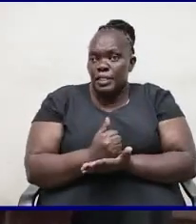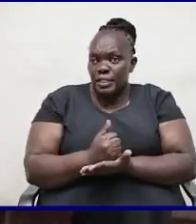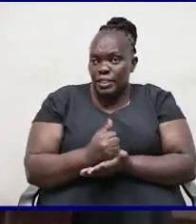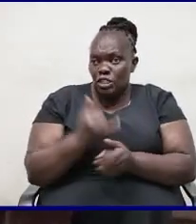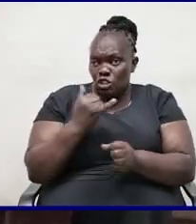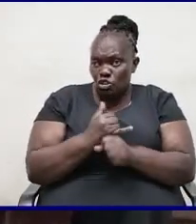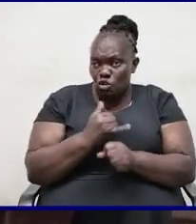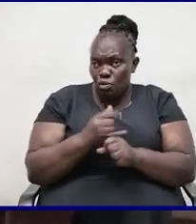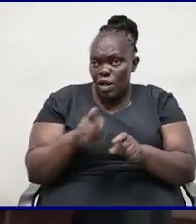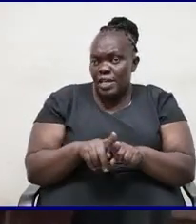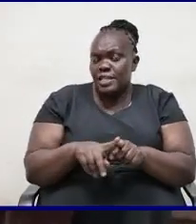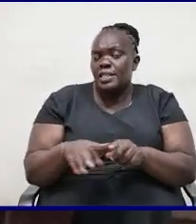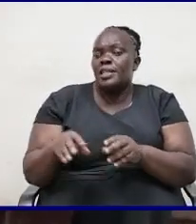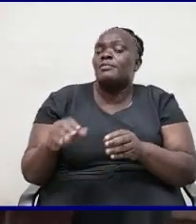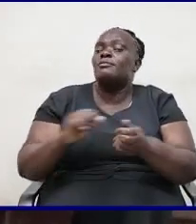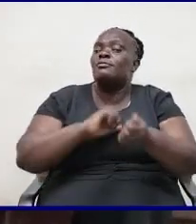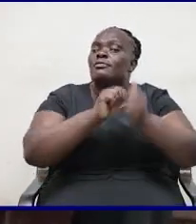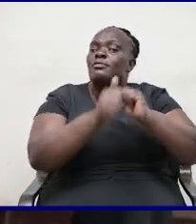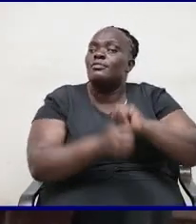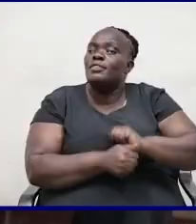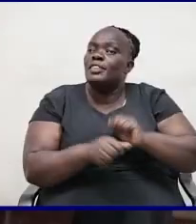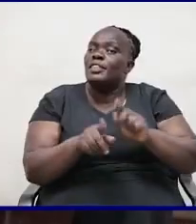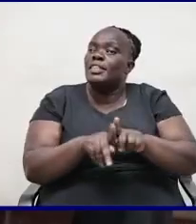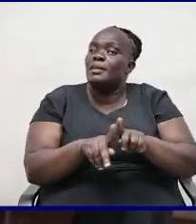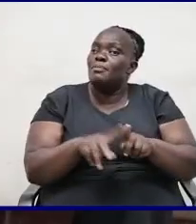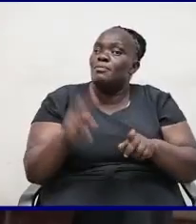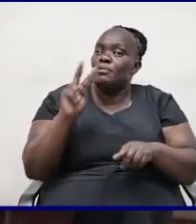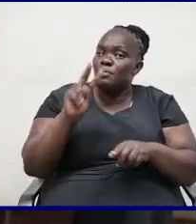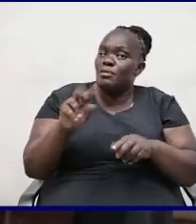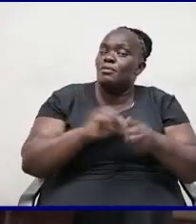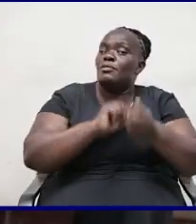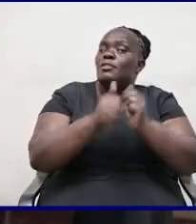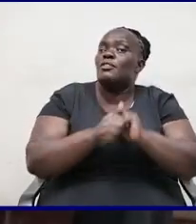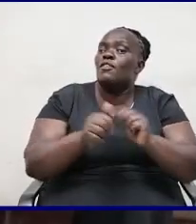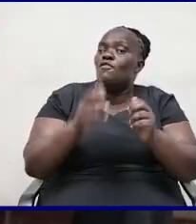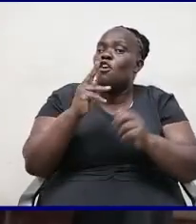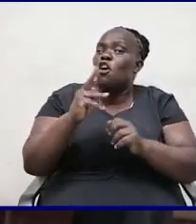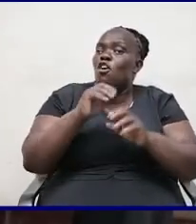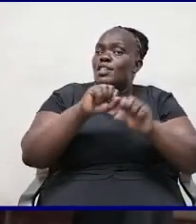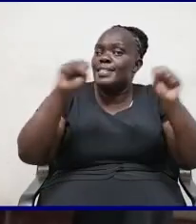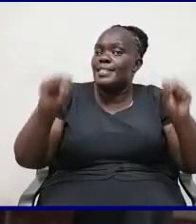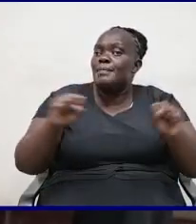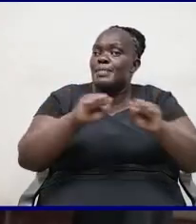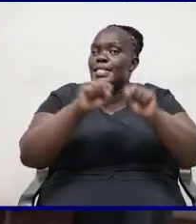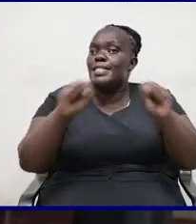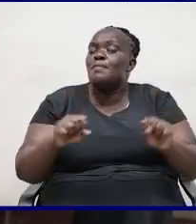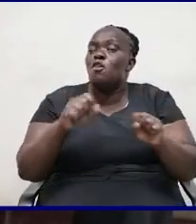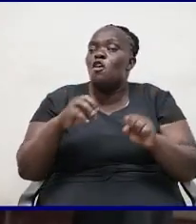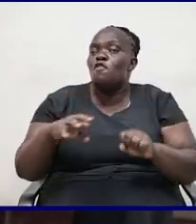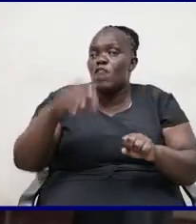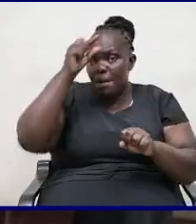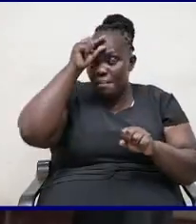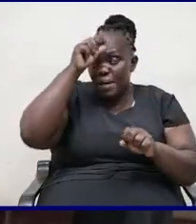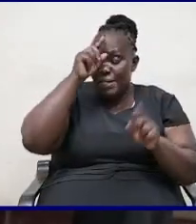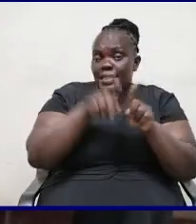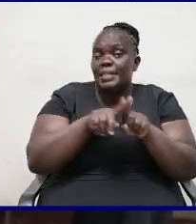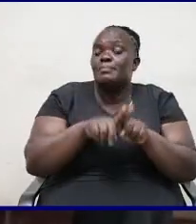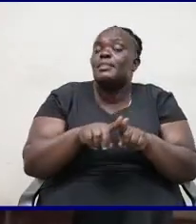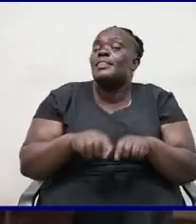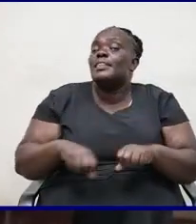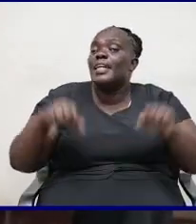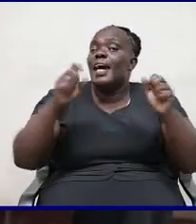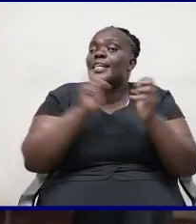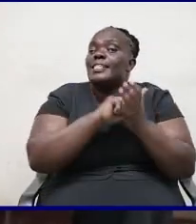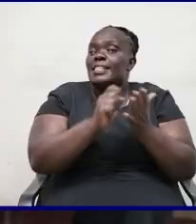I got the job as the transition coordinator. So I oversaw the transition to the fourth system of government, setting up the system. So he was a chair and then elected. There was a